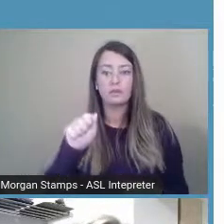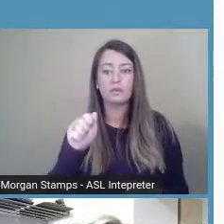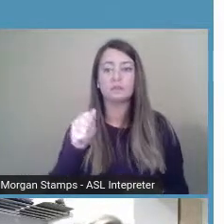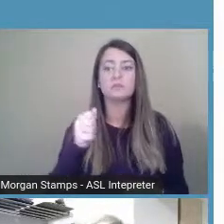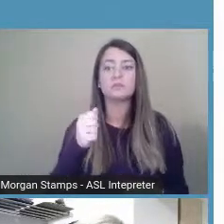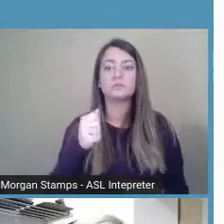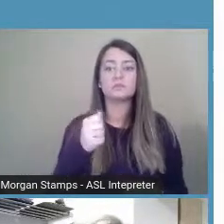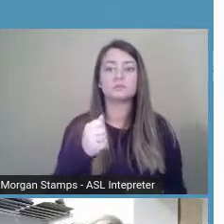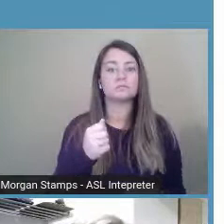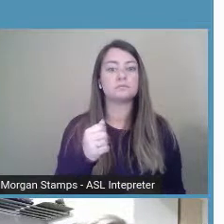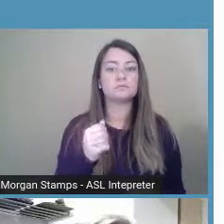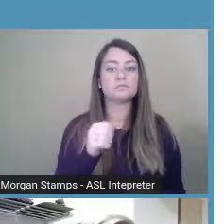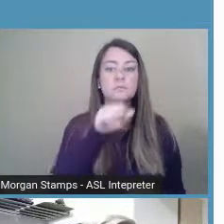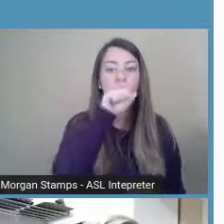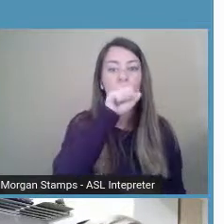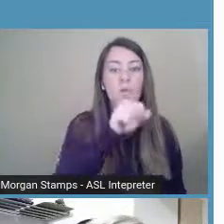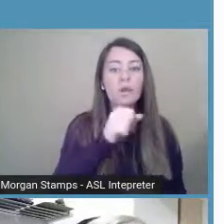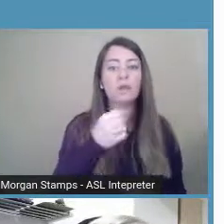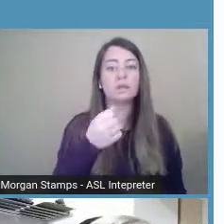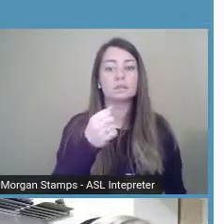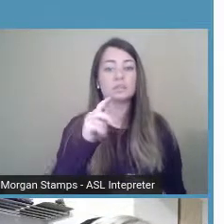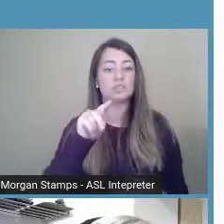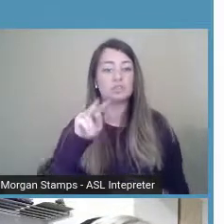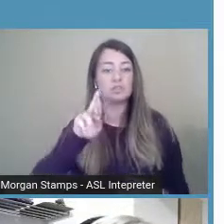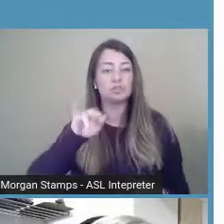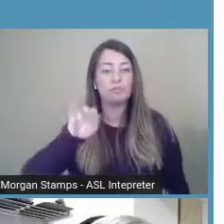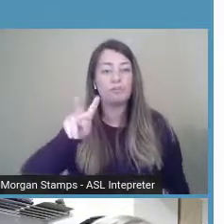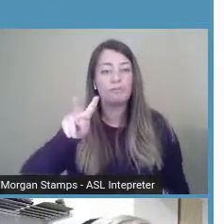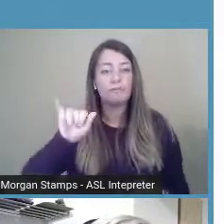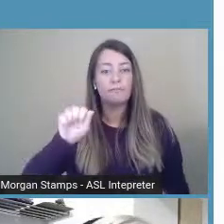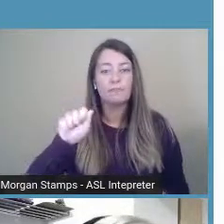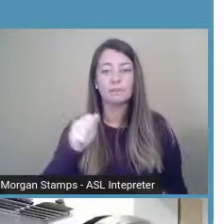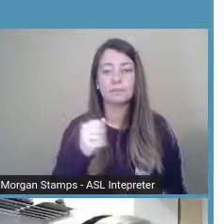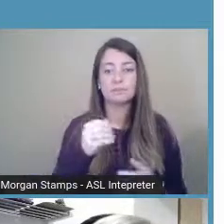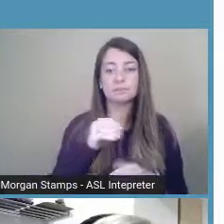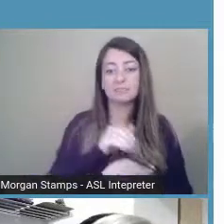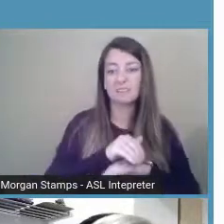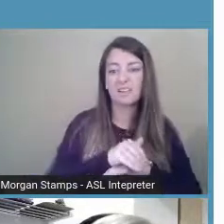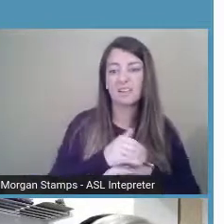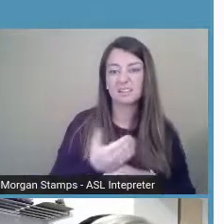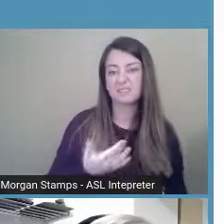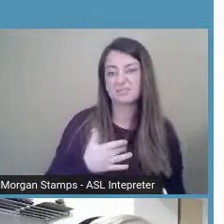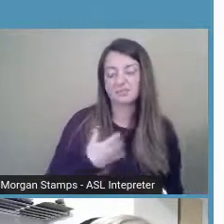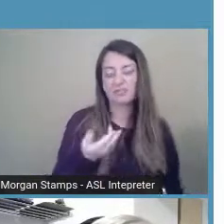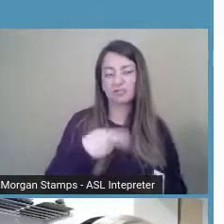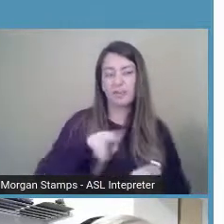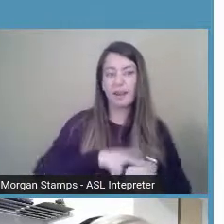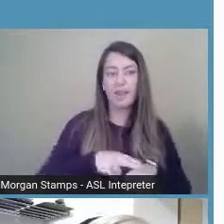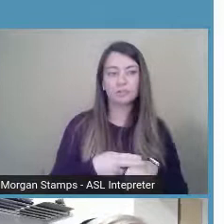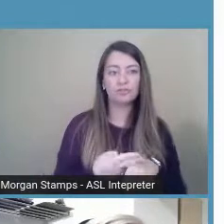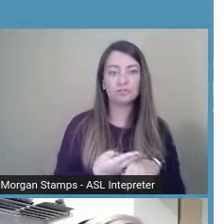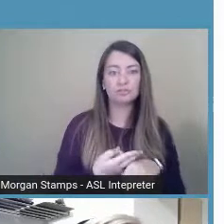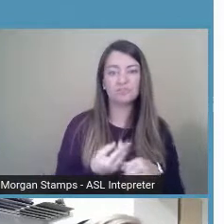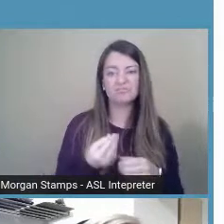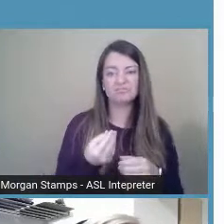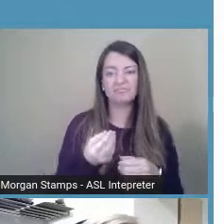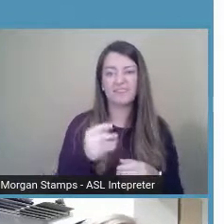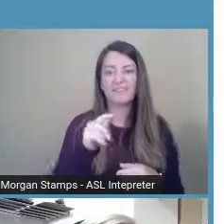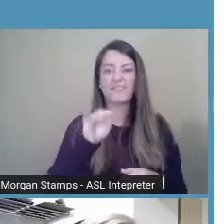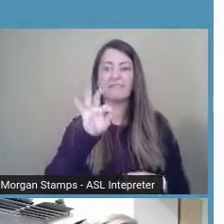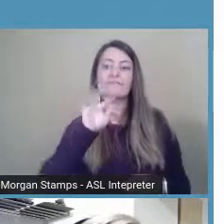only had released a beer in honor of the museum's grand reopening in November 2019, but also that's known for